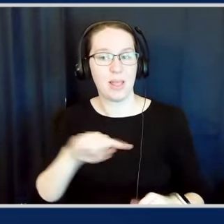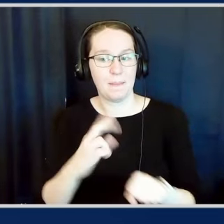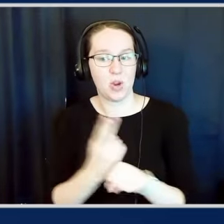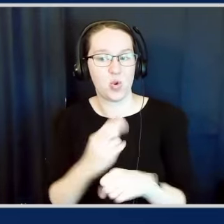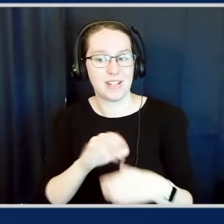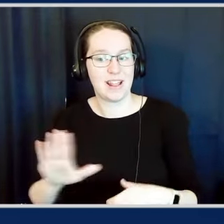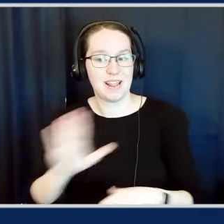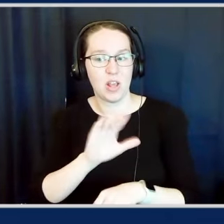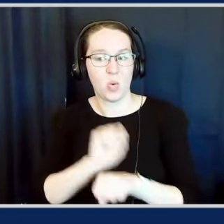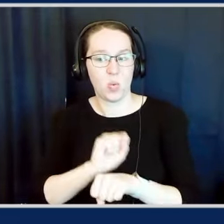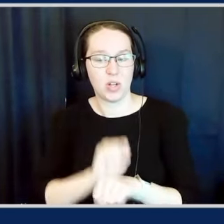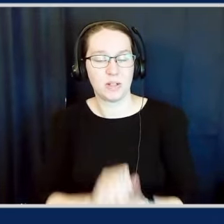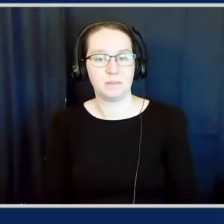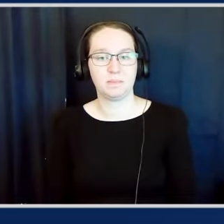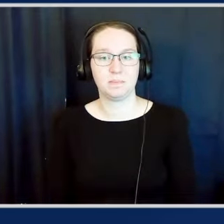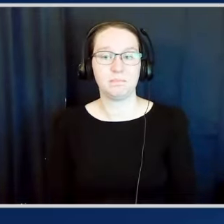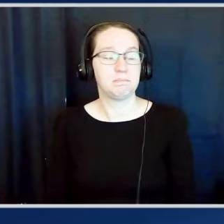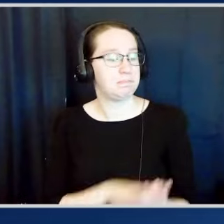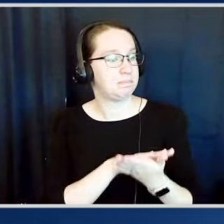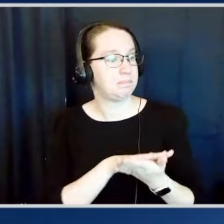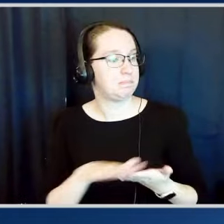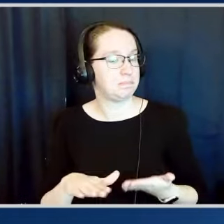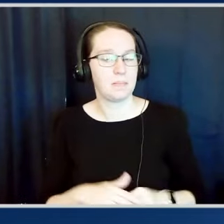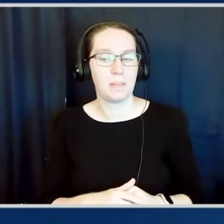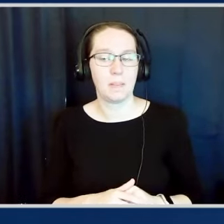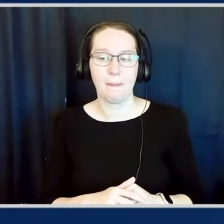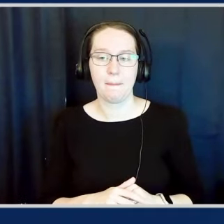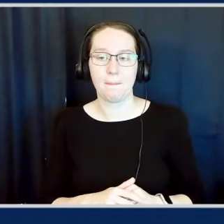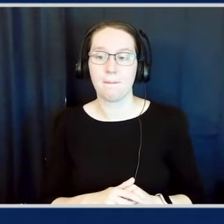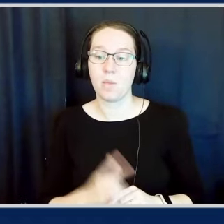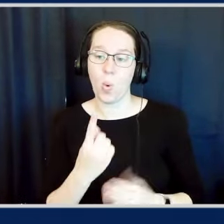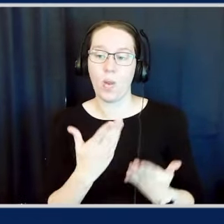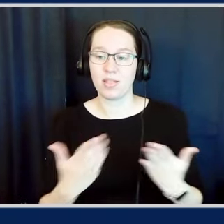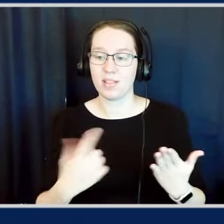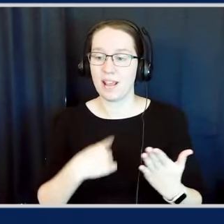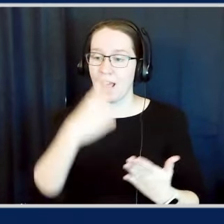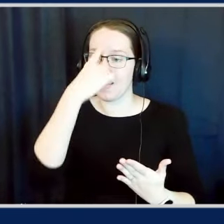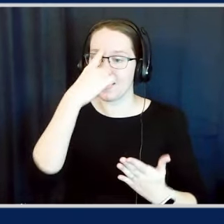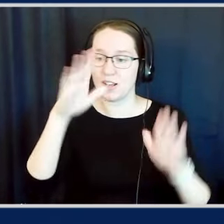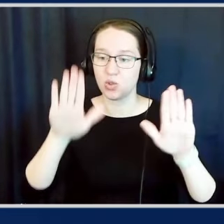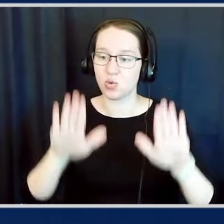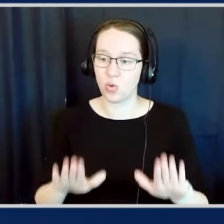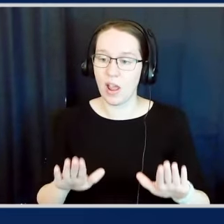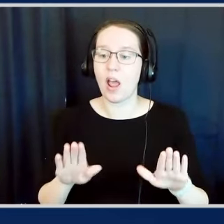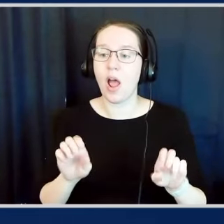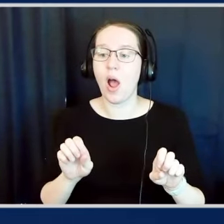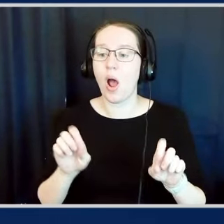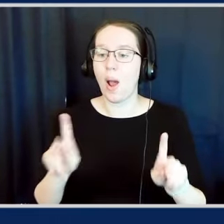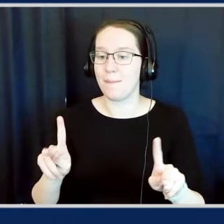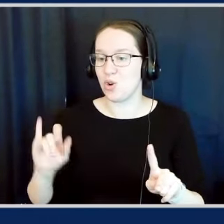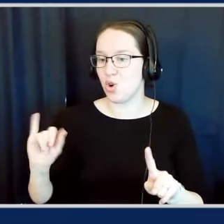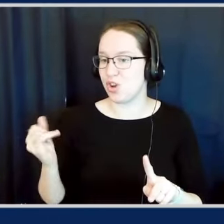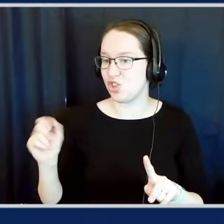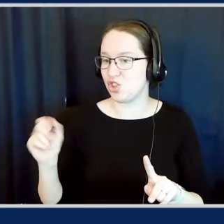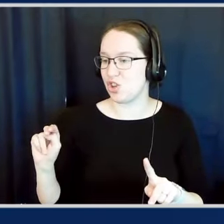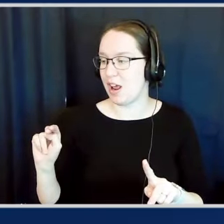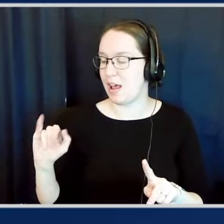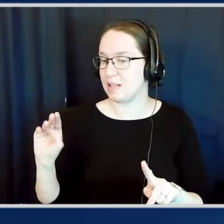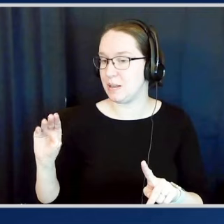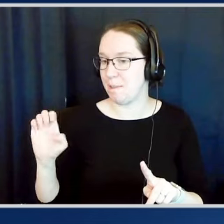workloads. Nice. So, exactly. And one of the things I think that's great, and the opportunity that Jasmine and I have gotten here is